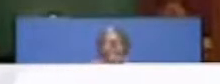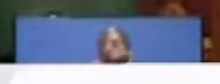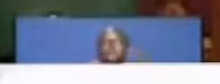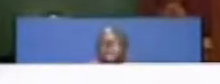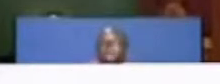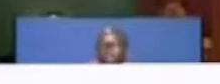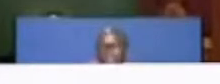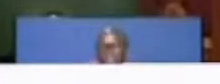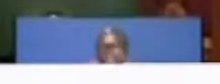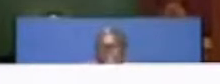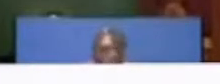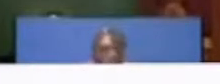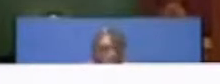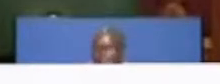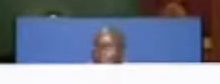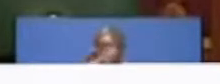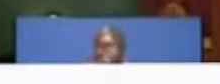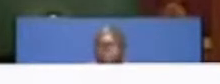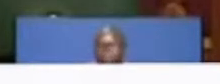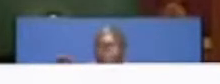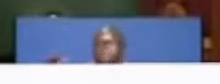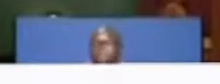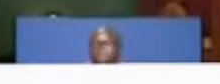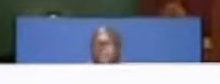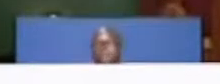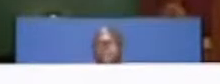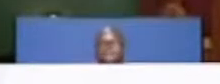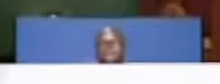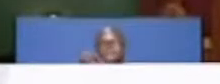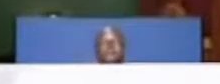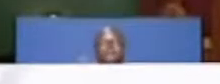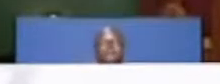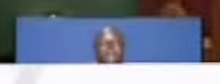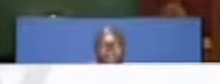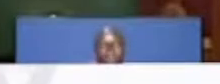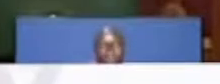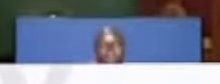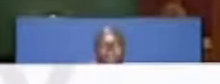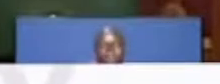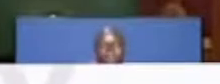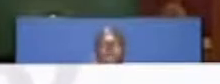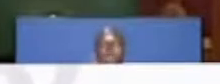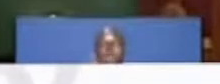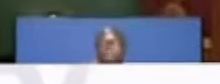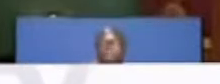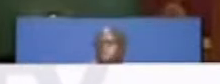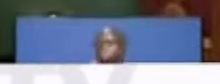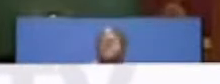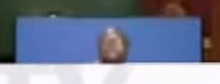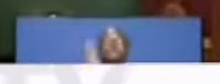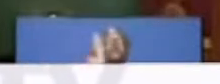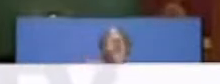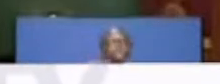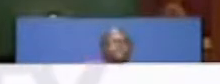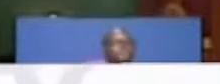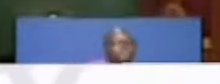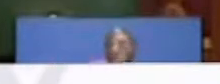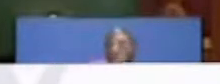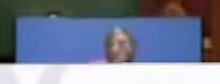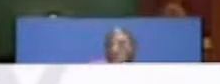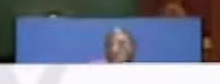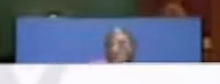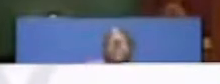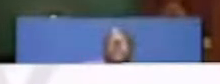second is transitioning our people, especially our youth, from being recipients of handouts to producers of goods and